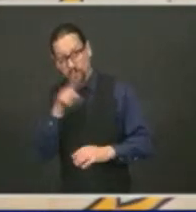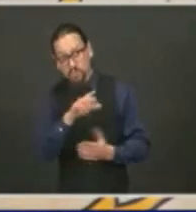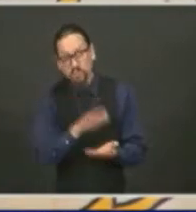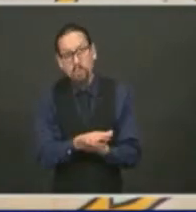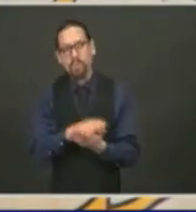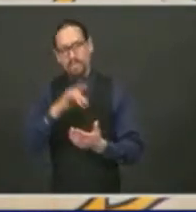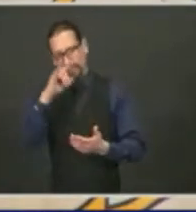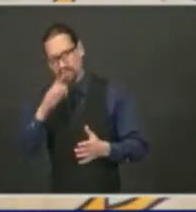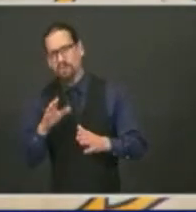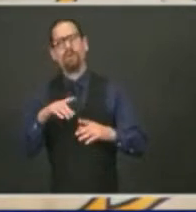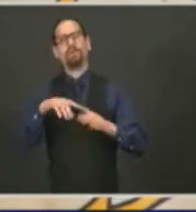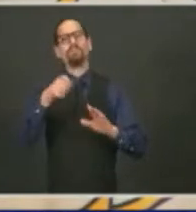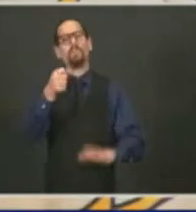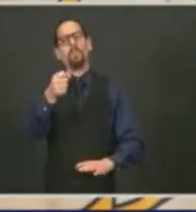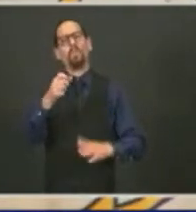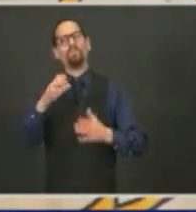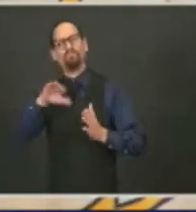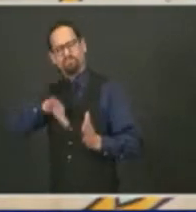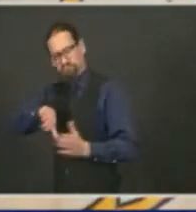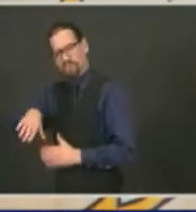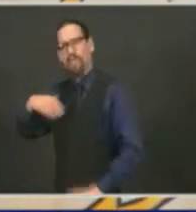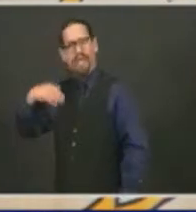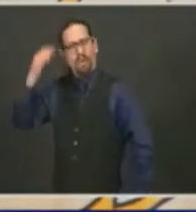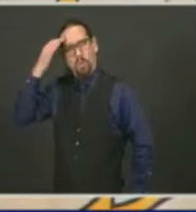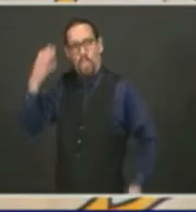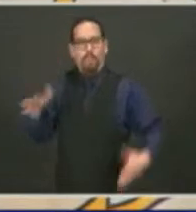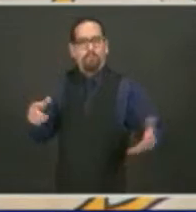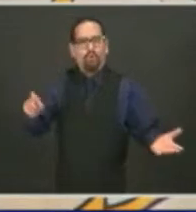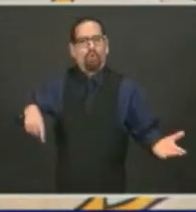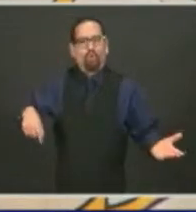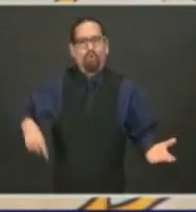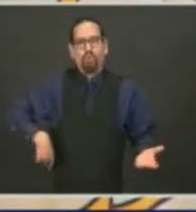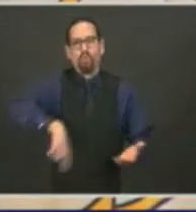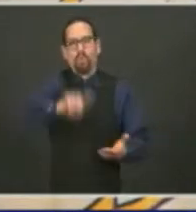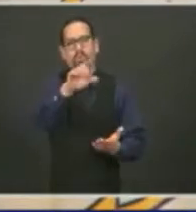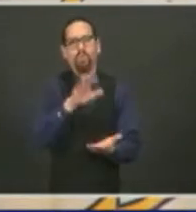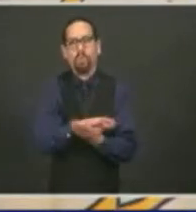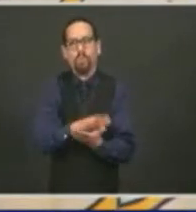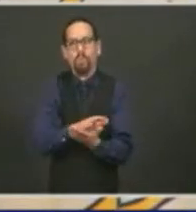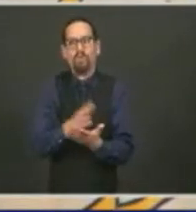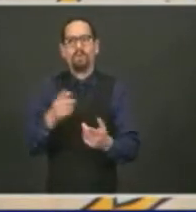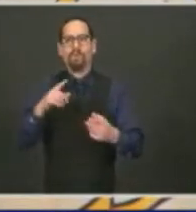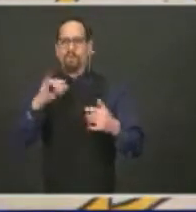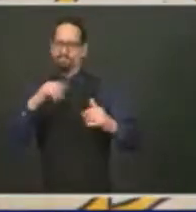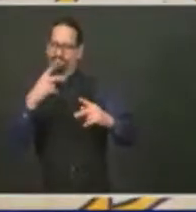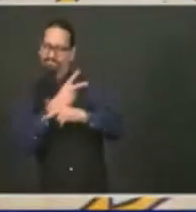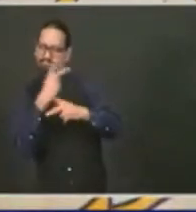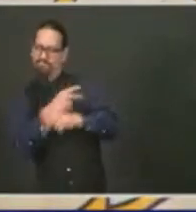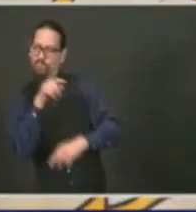they ought to be in school. How do we keep them in school? Governor, you've credited the pause